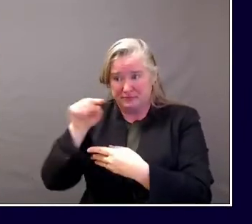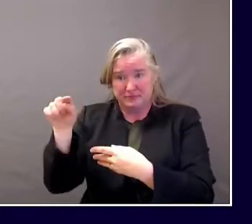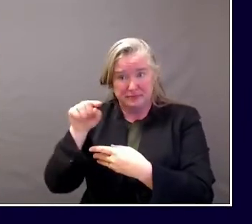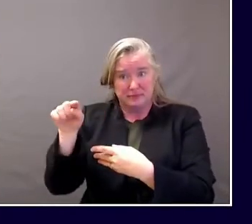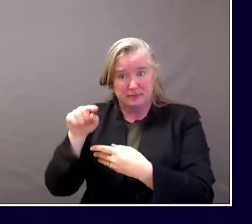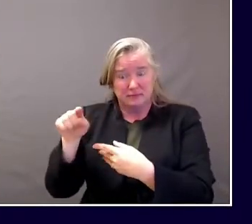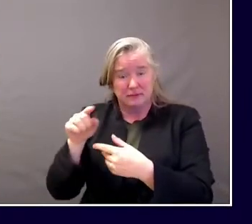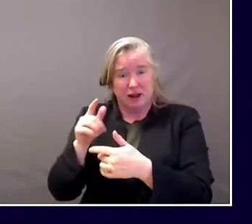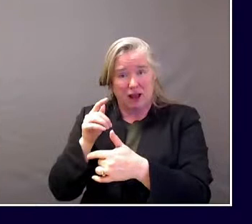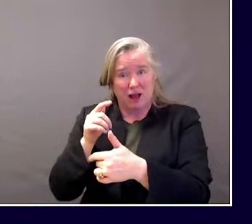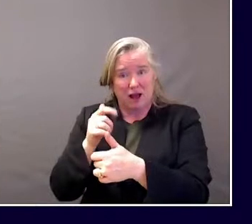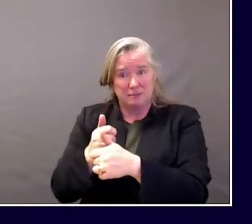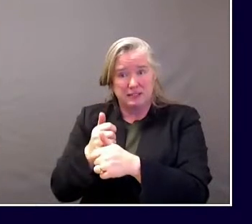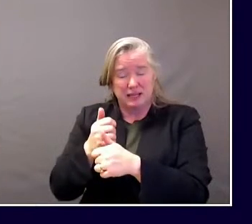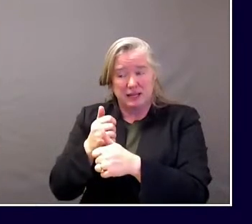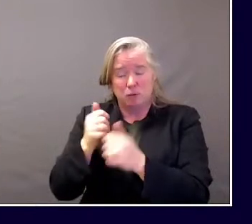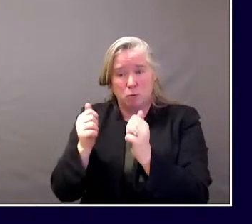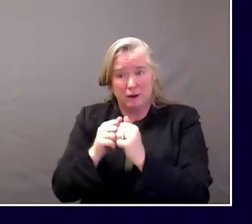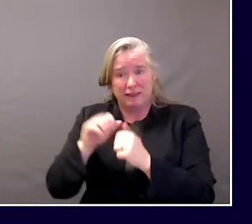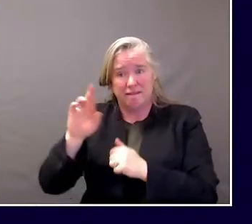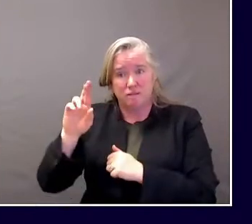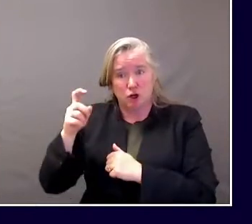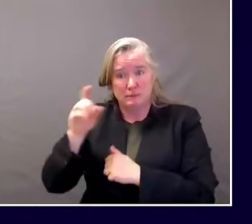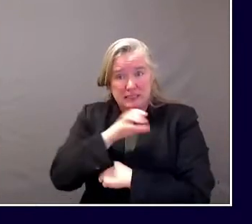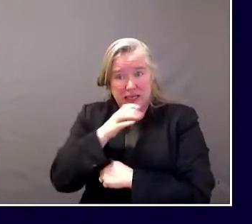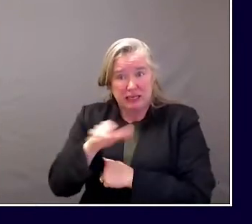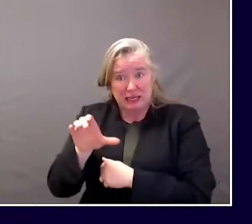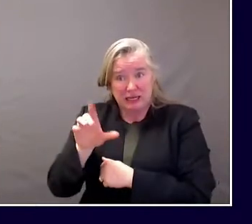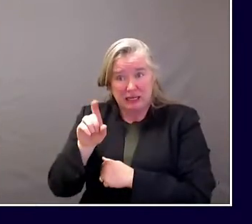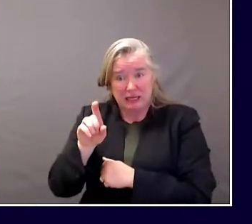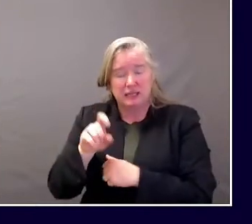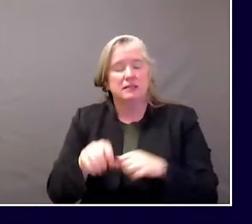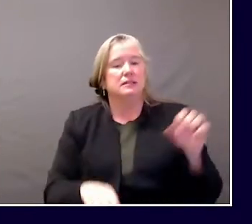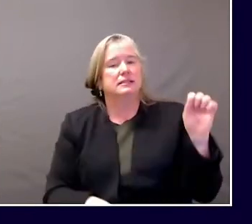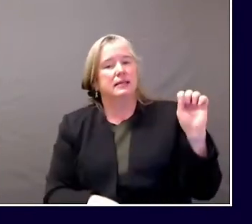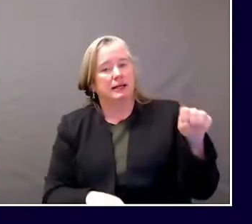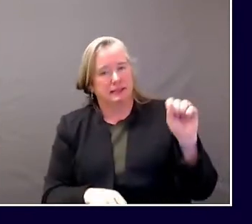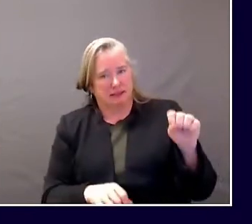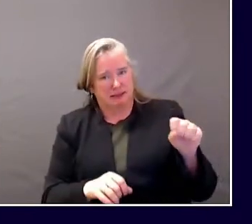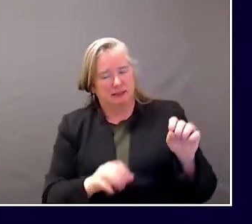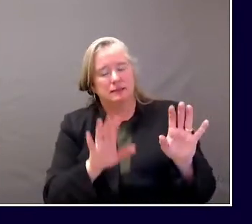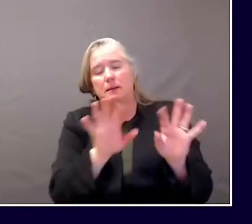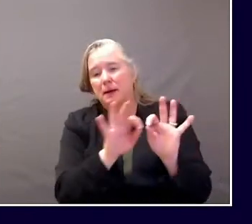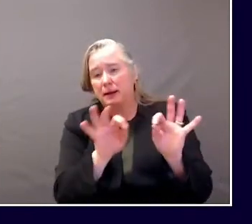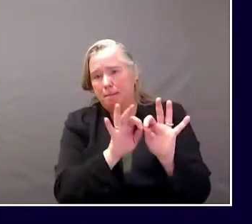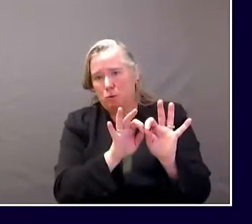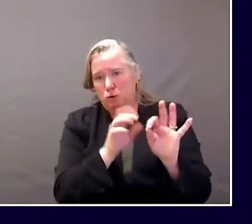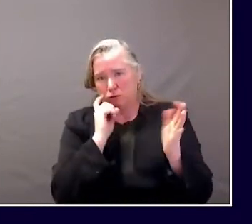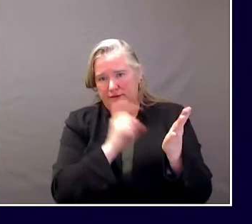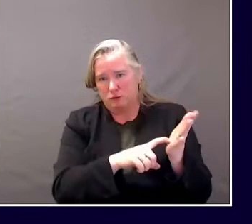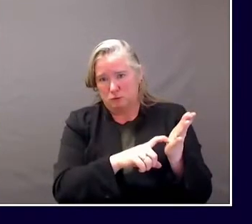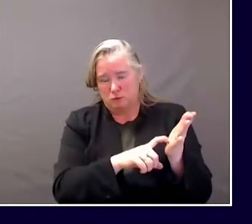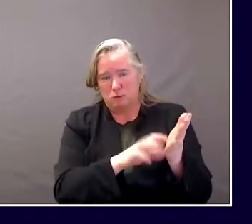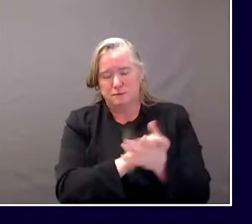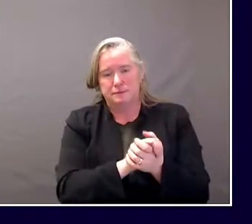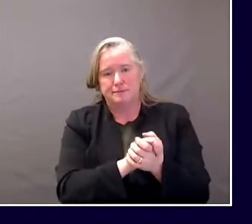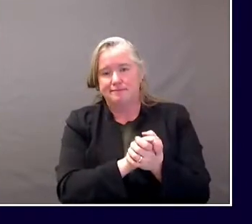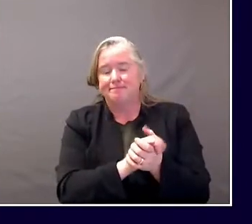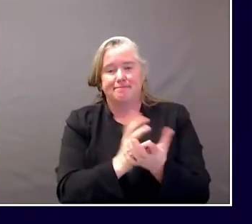what's happening with the pharmacy clinics? It does. However, important to note, and this is just